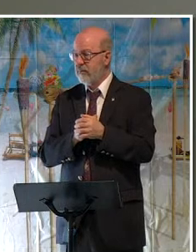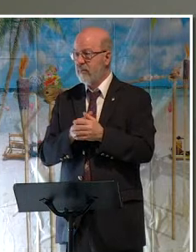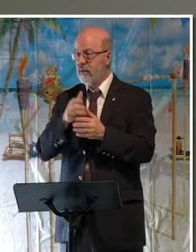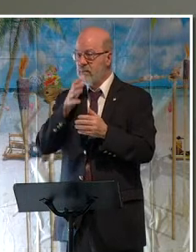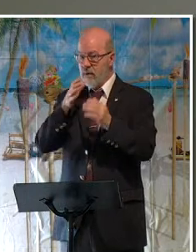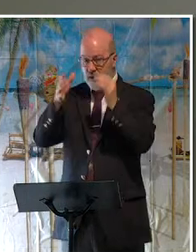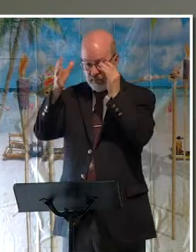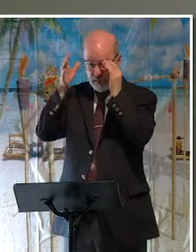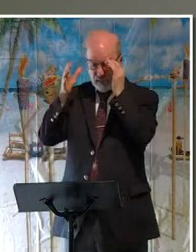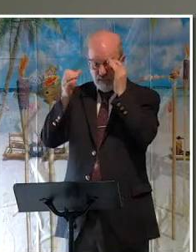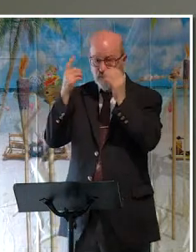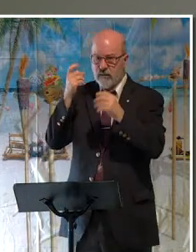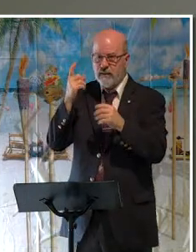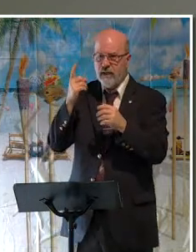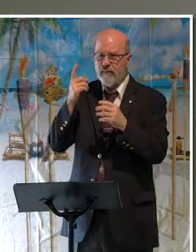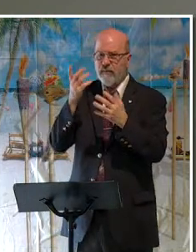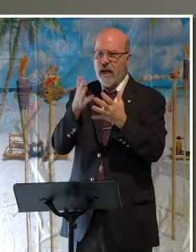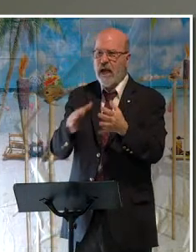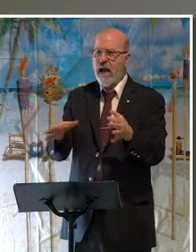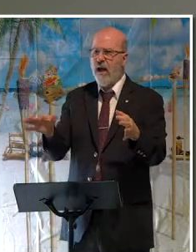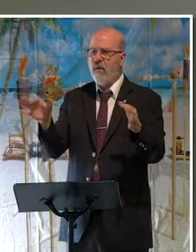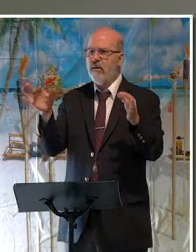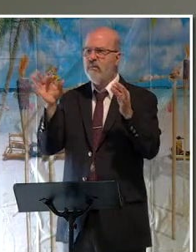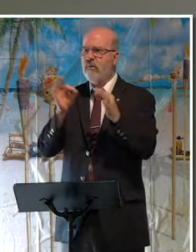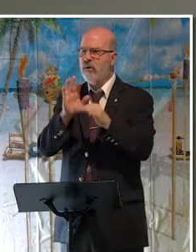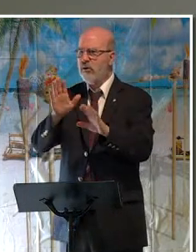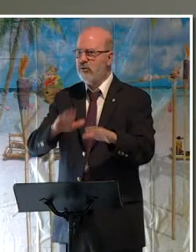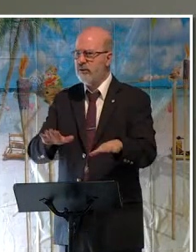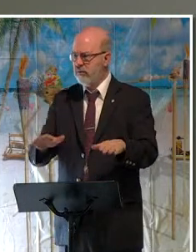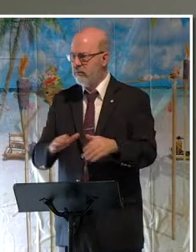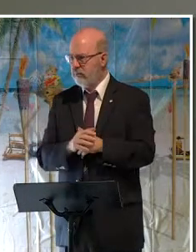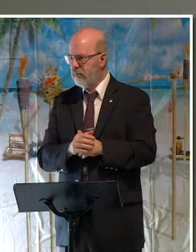Mom and Dad, do you understand how important children are?